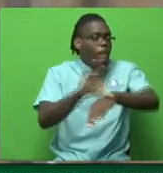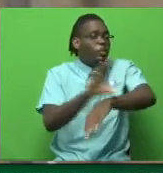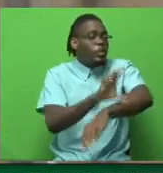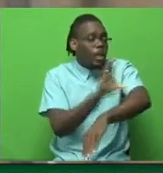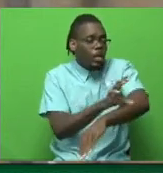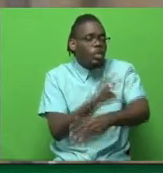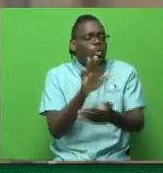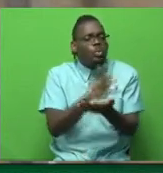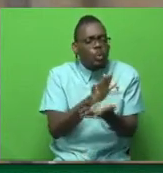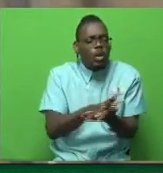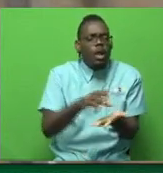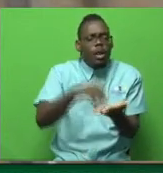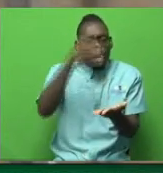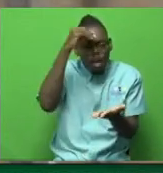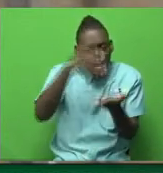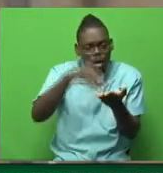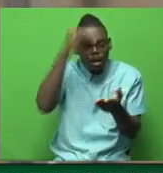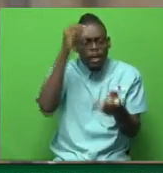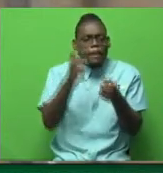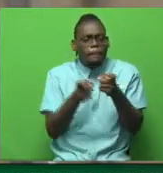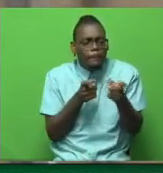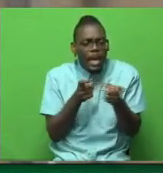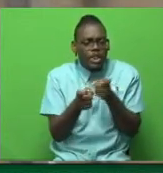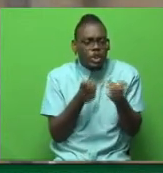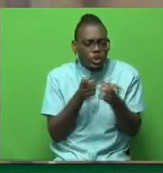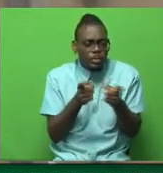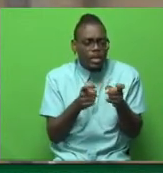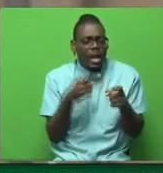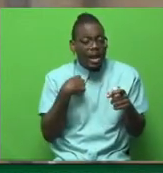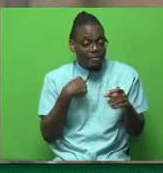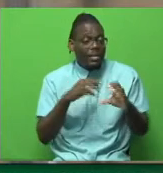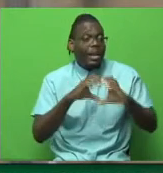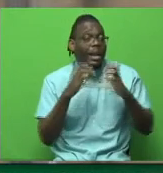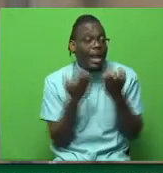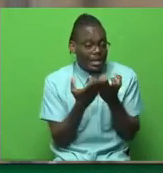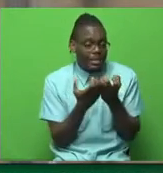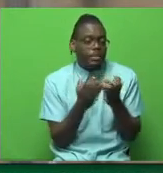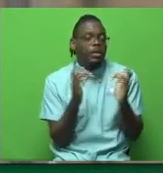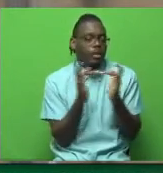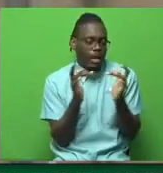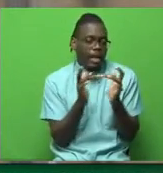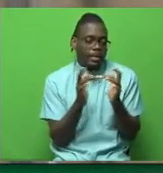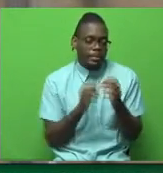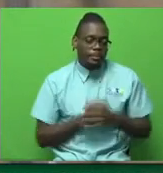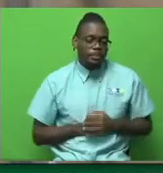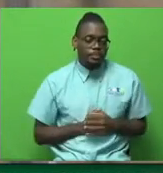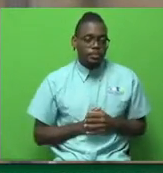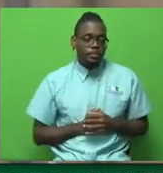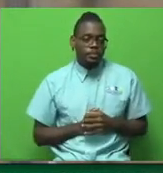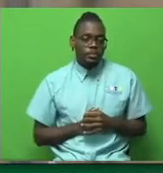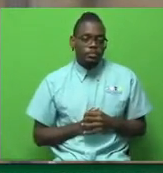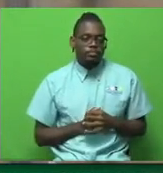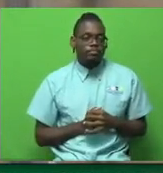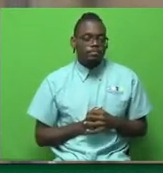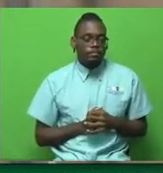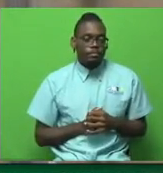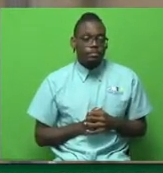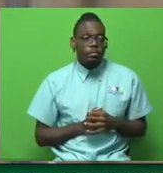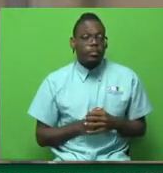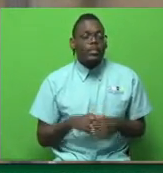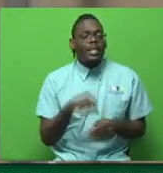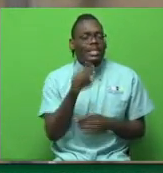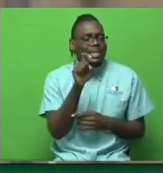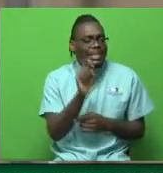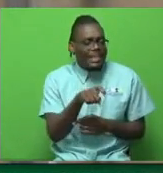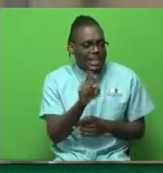to build out the e-classrooms digital infrastructure at schools of course goes hand in hand with this and